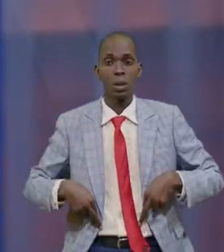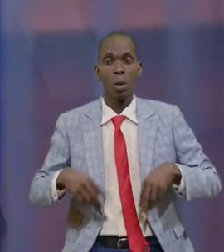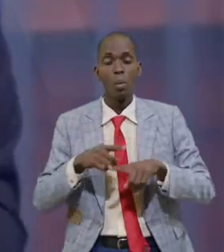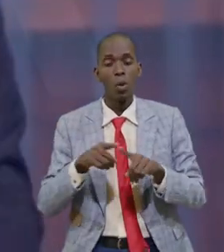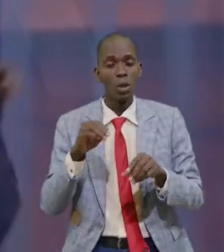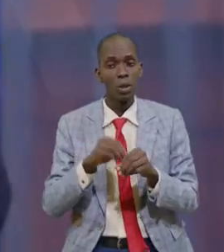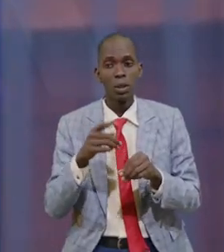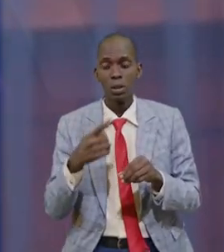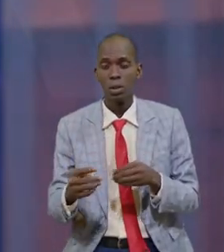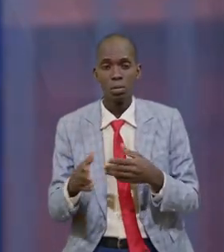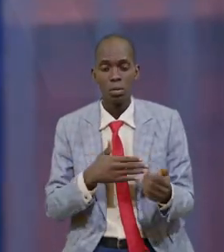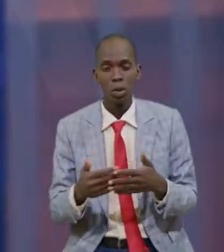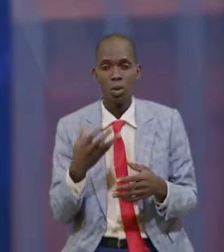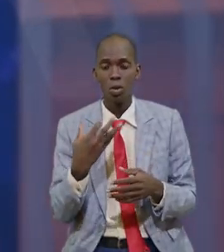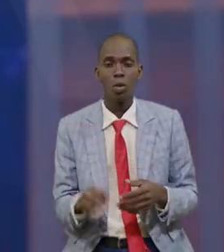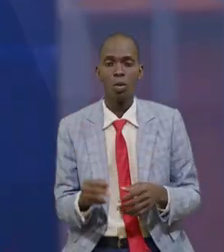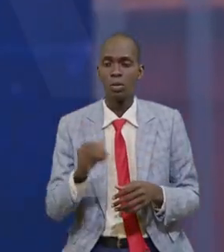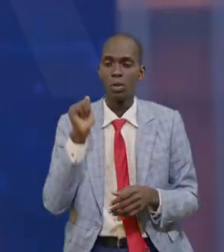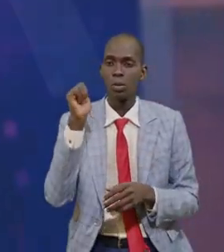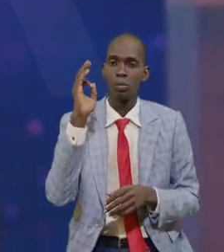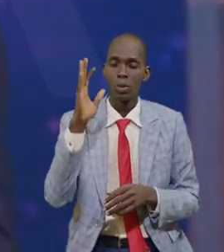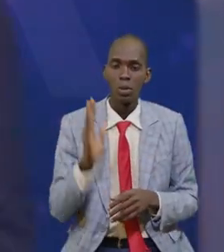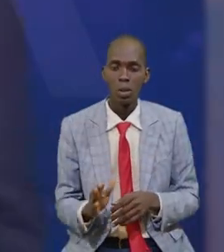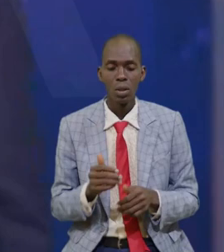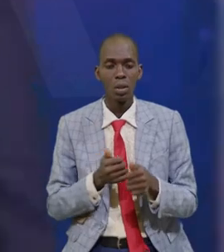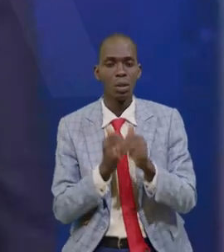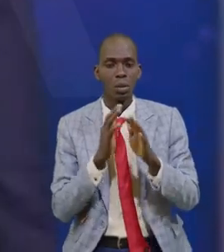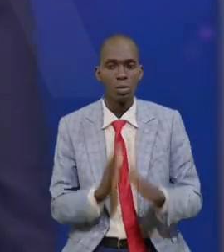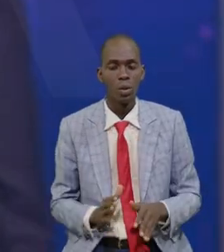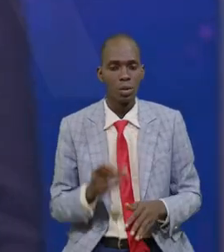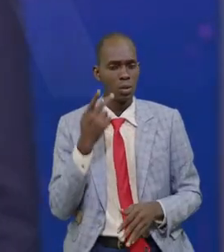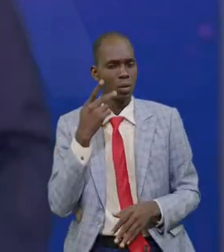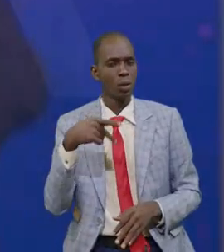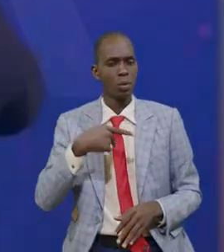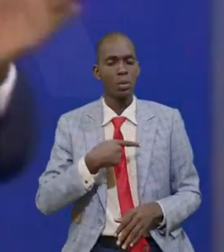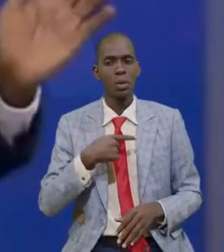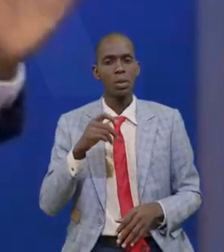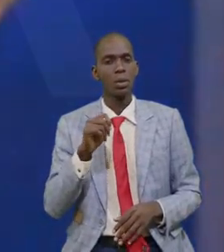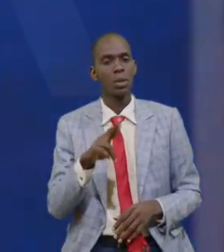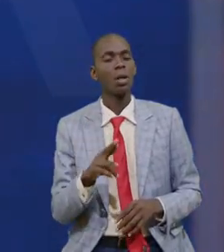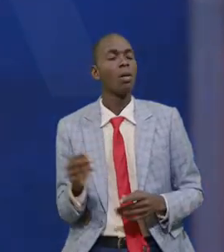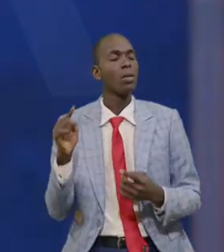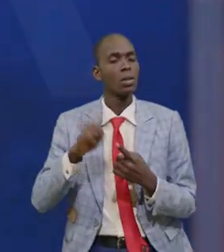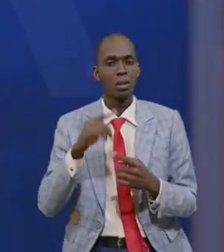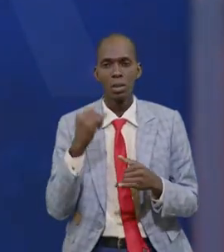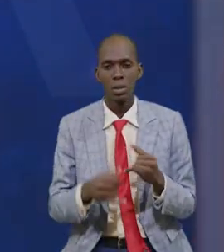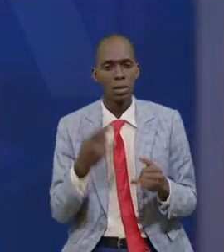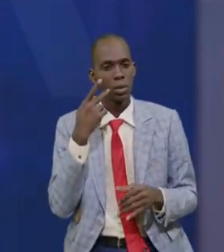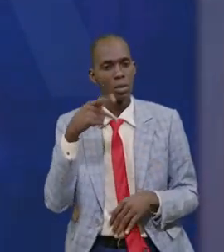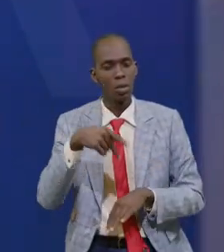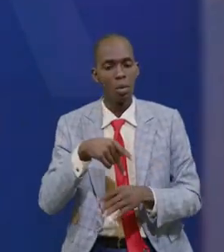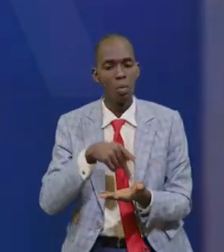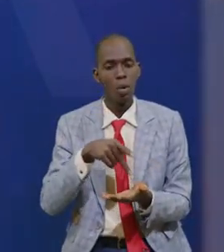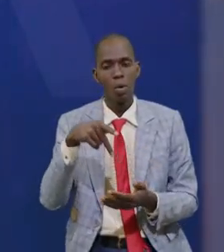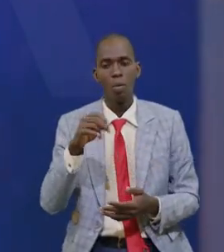the prophet, the evangelist, the pastor, the teacher, look at Peter there until the end. Look at Paul there until the end.